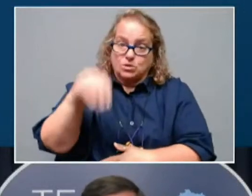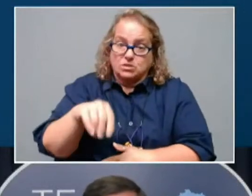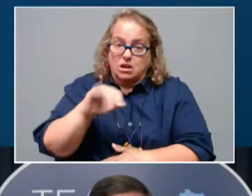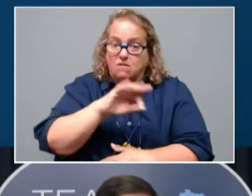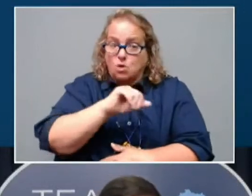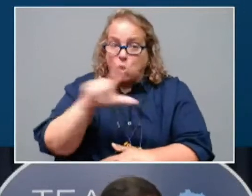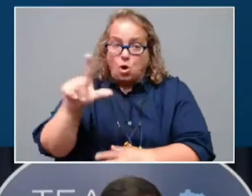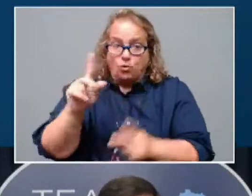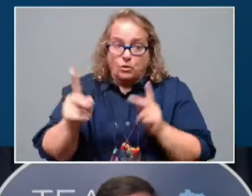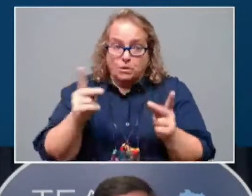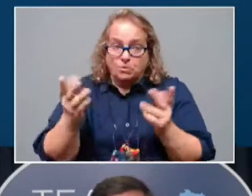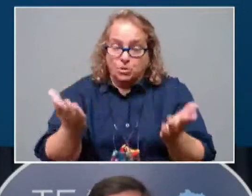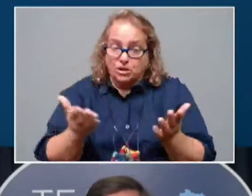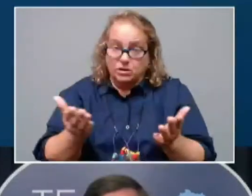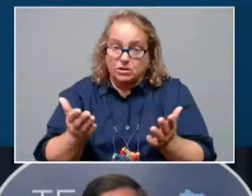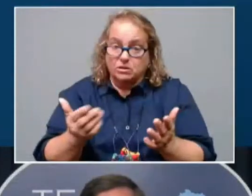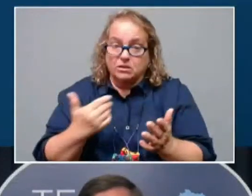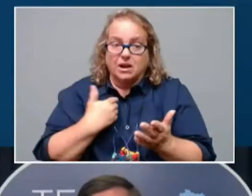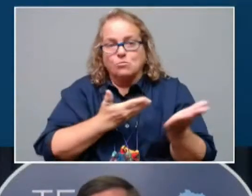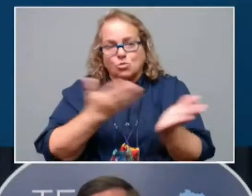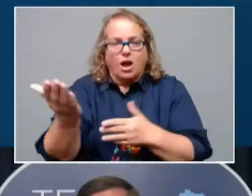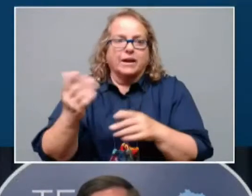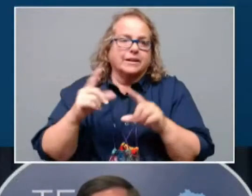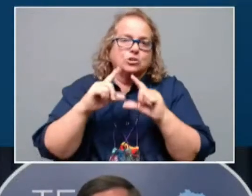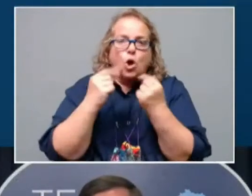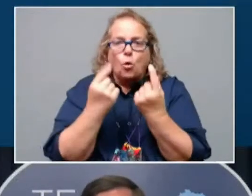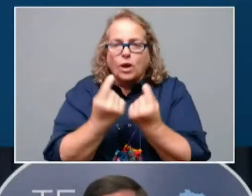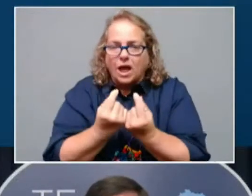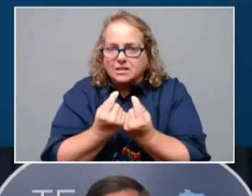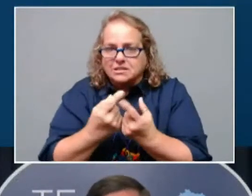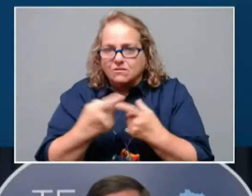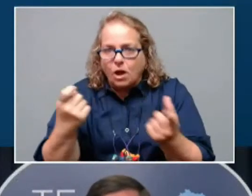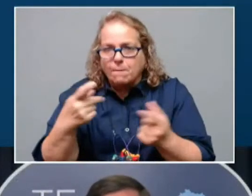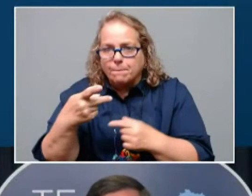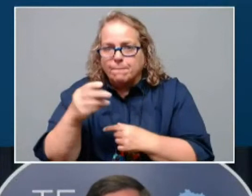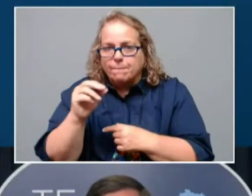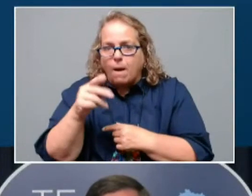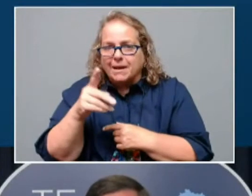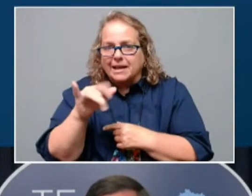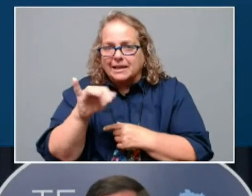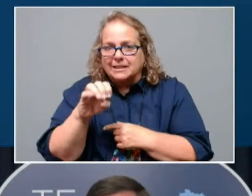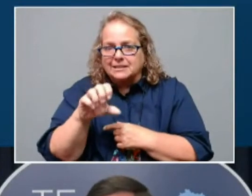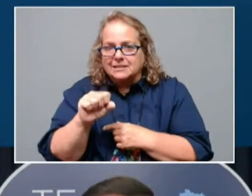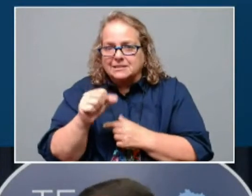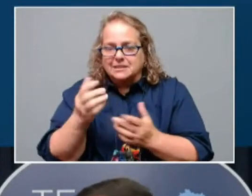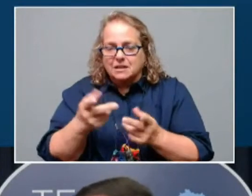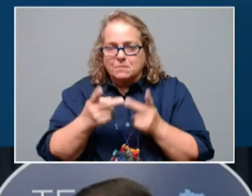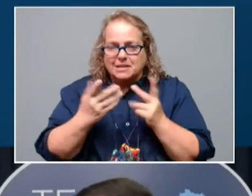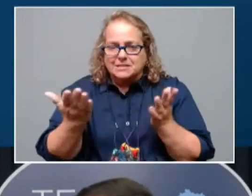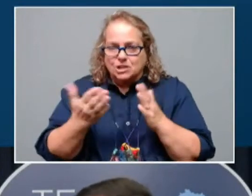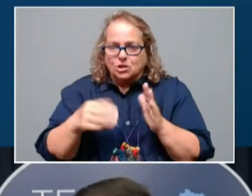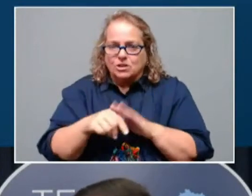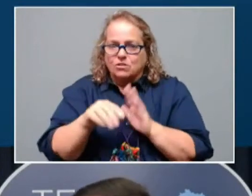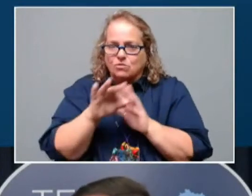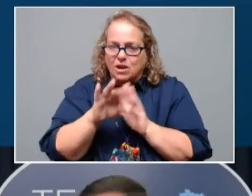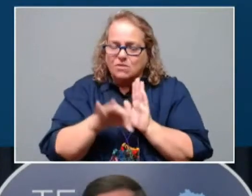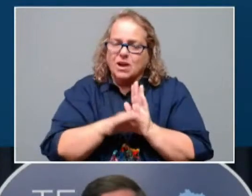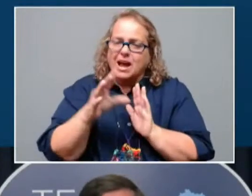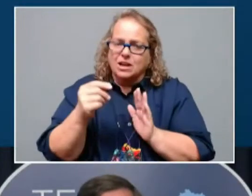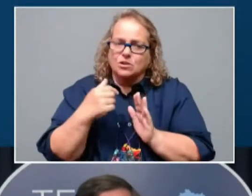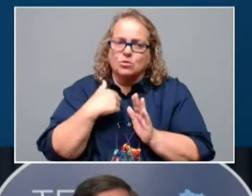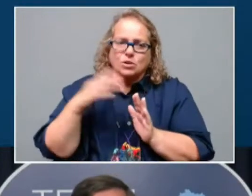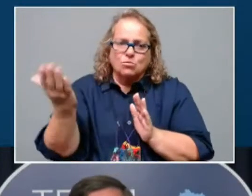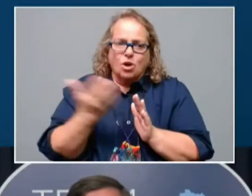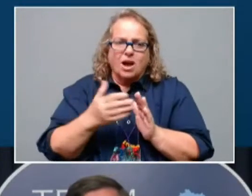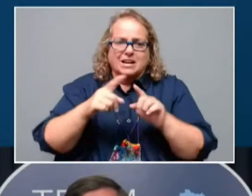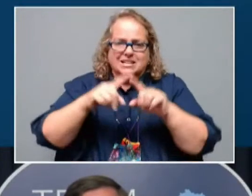residents. I took them donuts from Poppy's, a place right here in Frankfort. And we also took a sign. I know it's